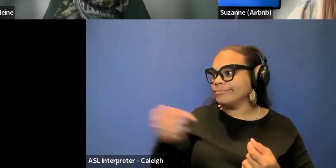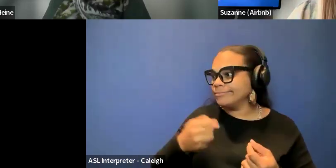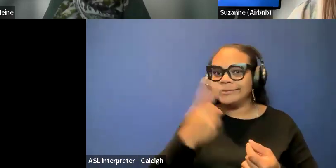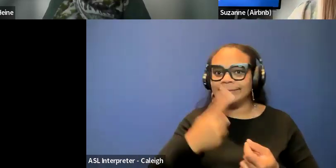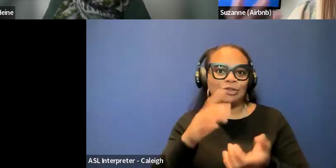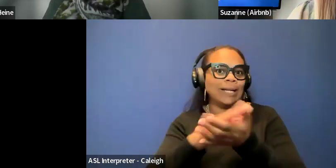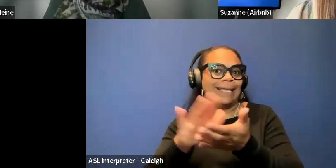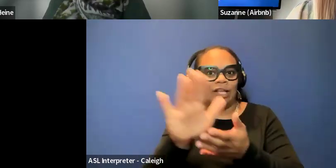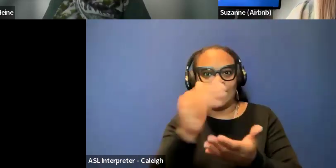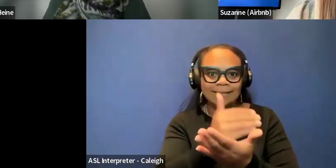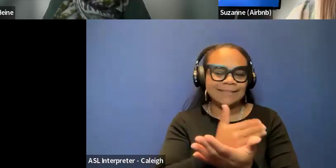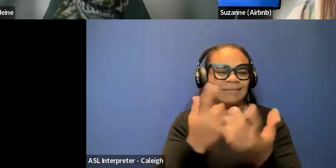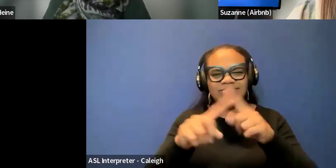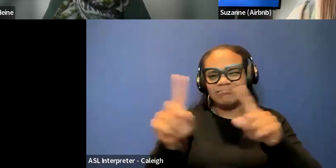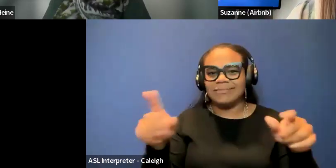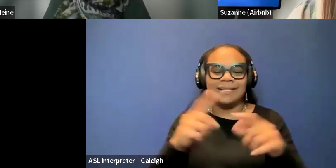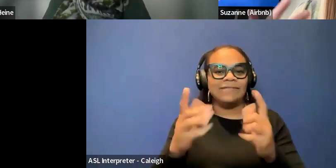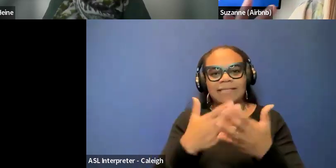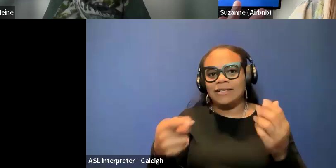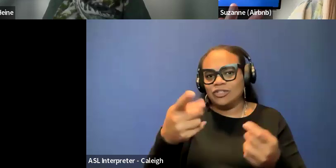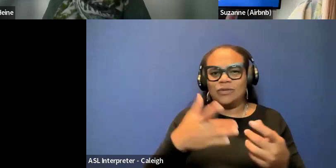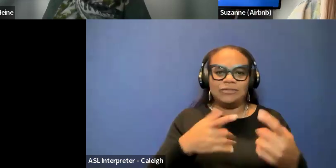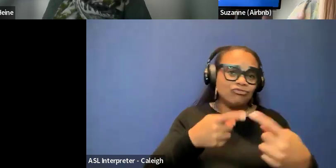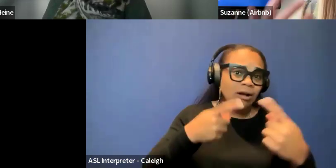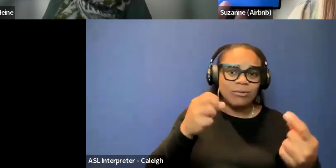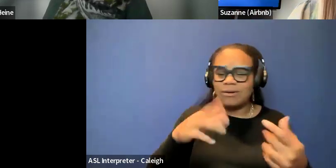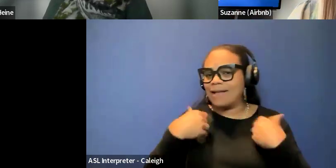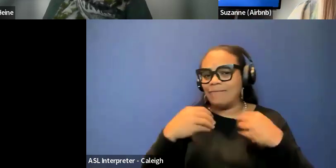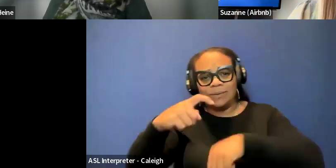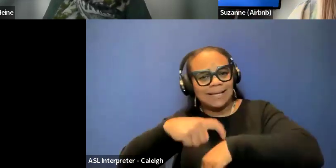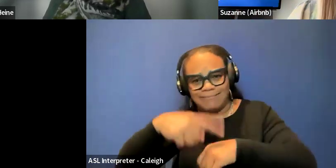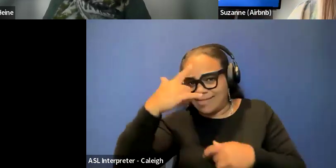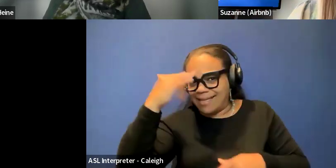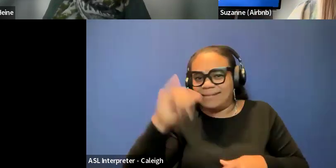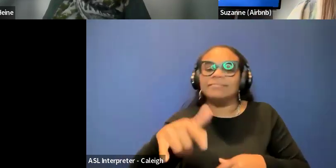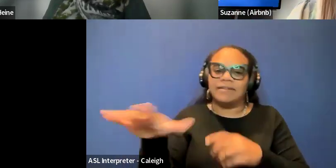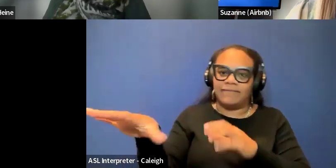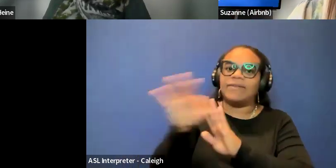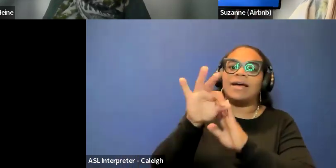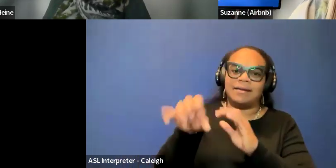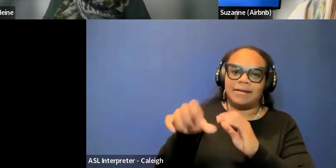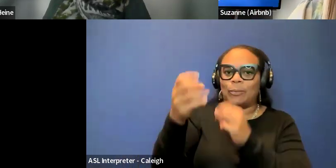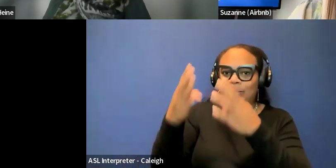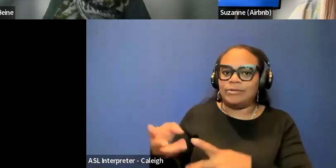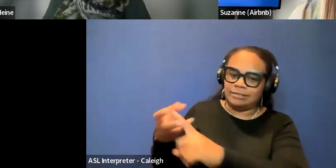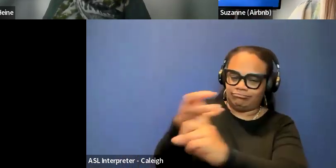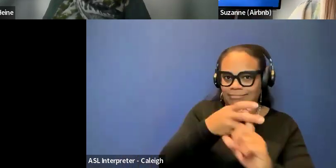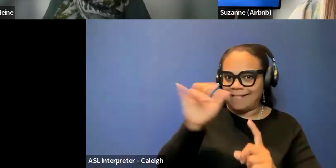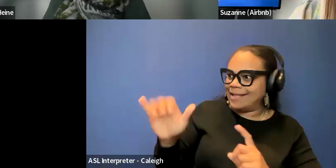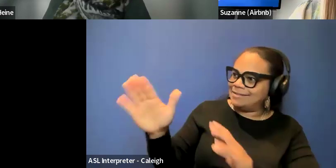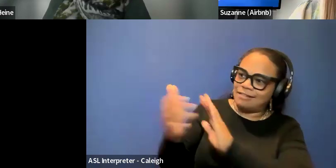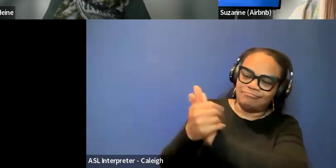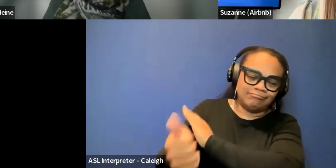variety of tasks that maybe you struggle with, or maybe it's something you don't have time to manage. You can find someone who that is their strong suit. That